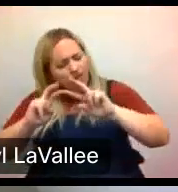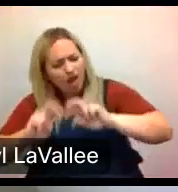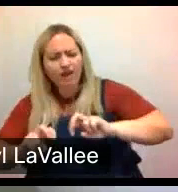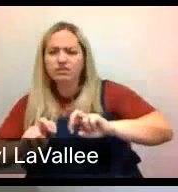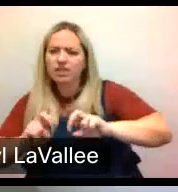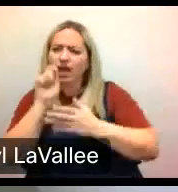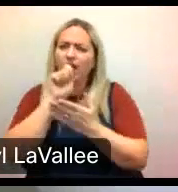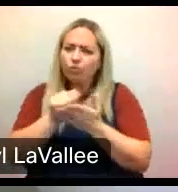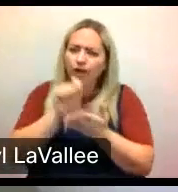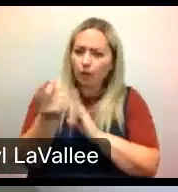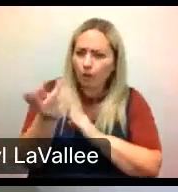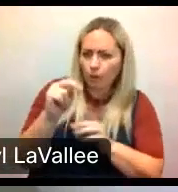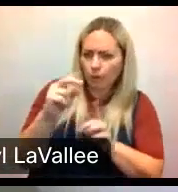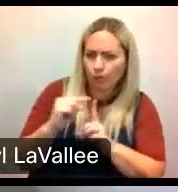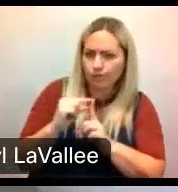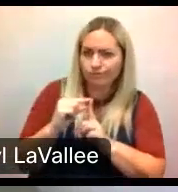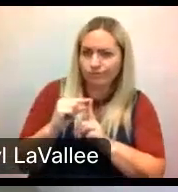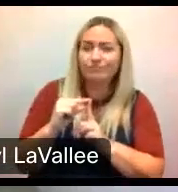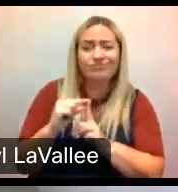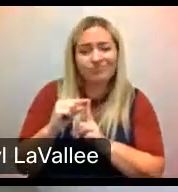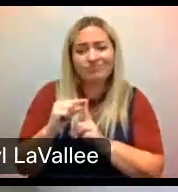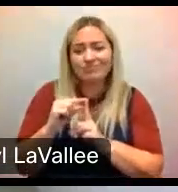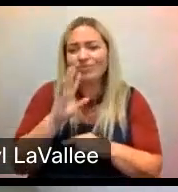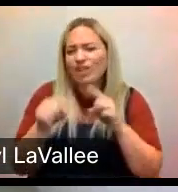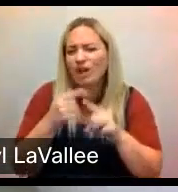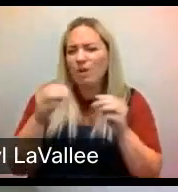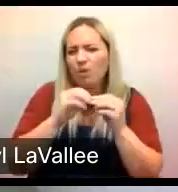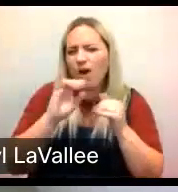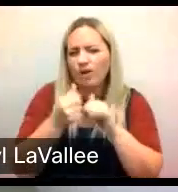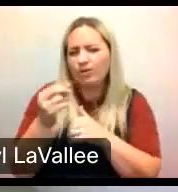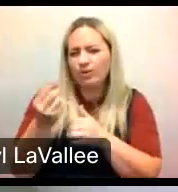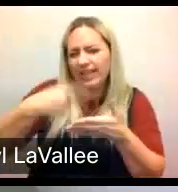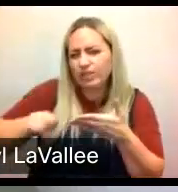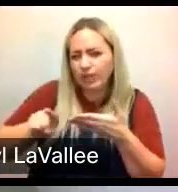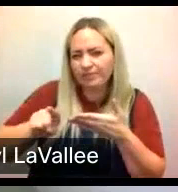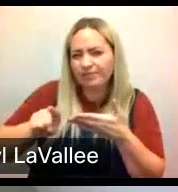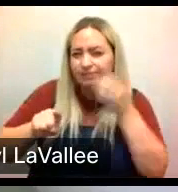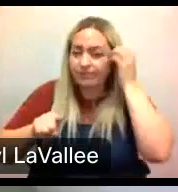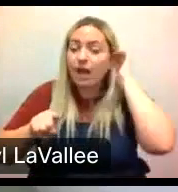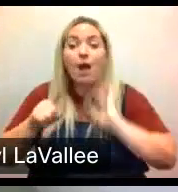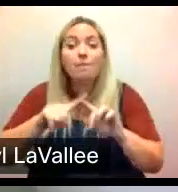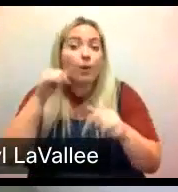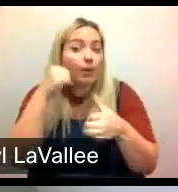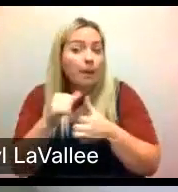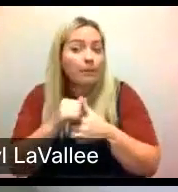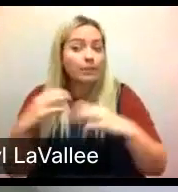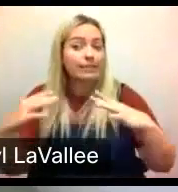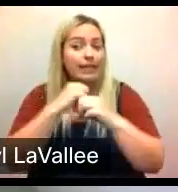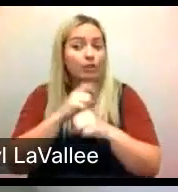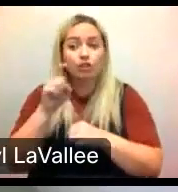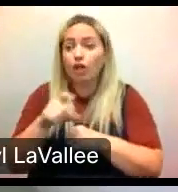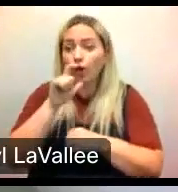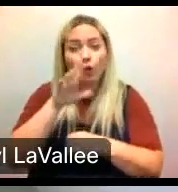them in your own words. Again, we'll talk about a little bit more about how to do this next week, but remember that summaries should not